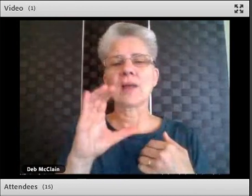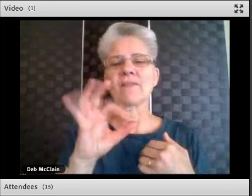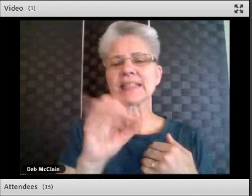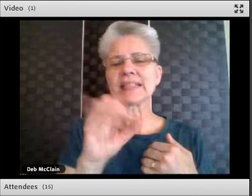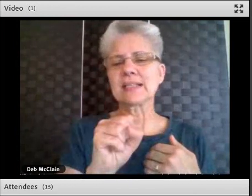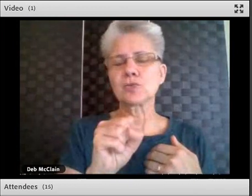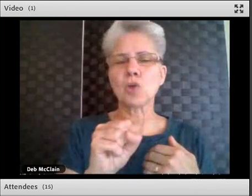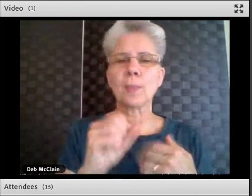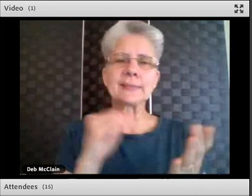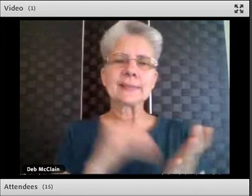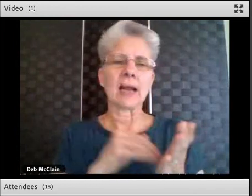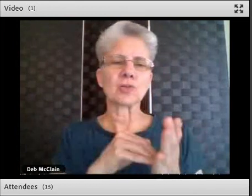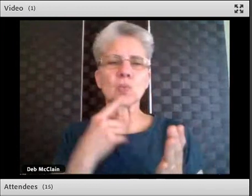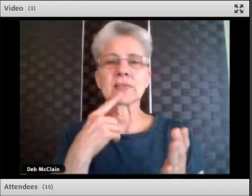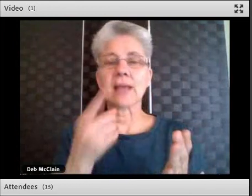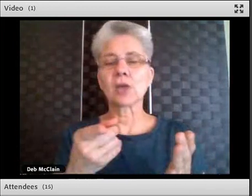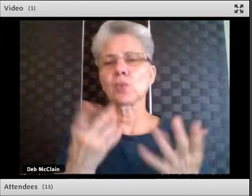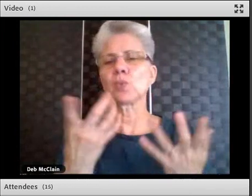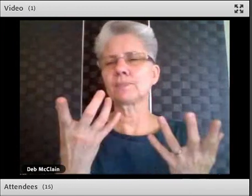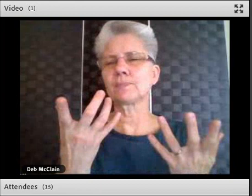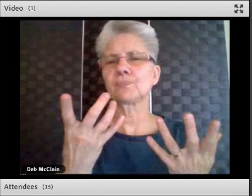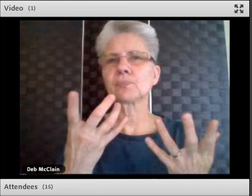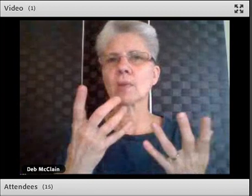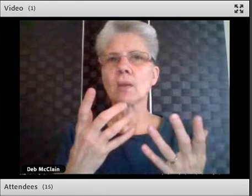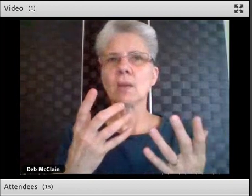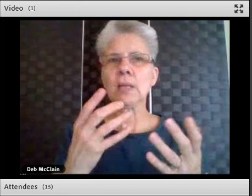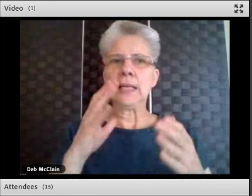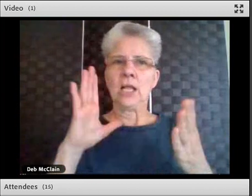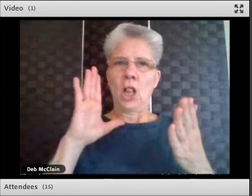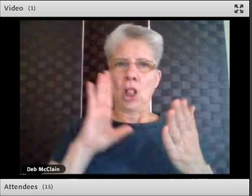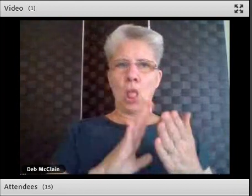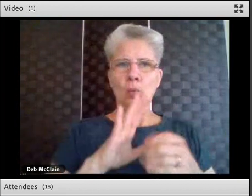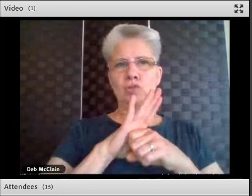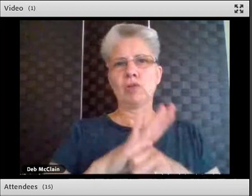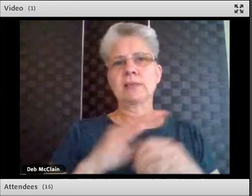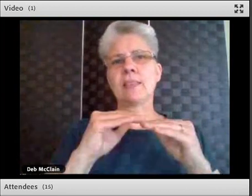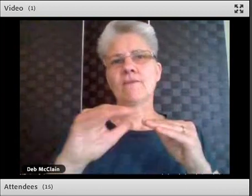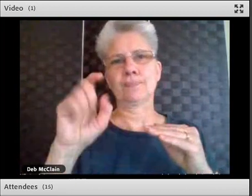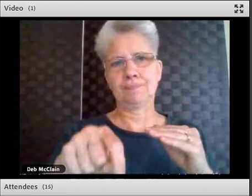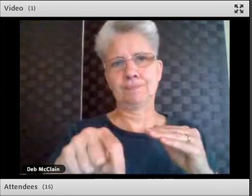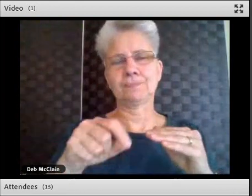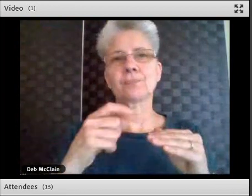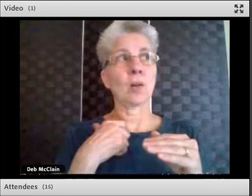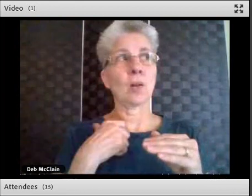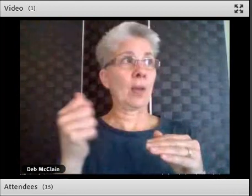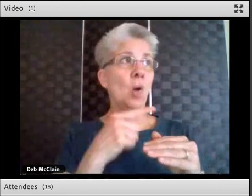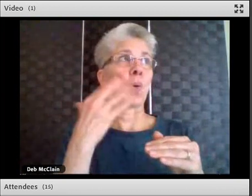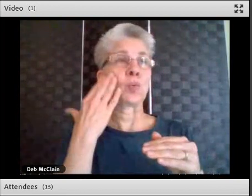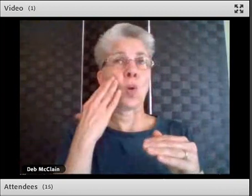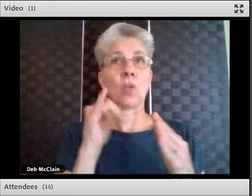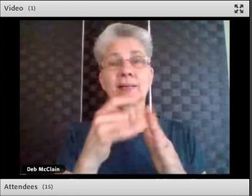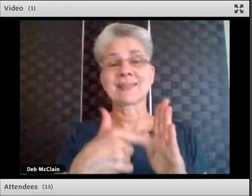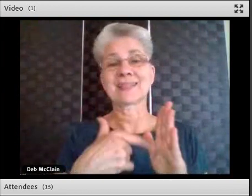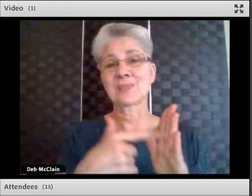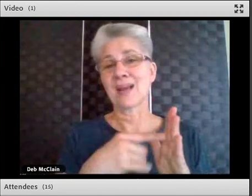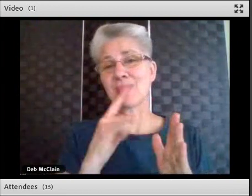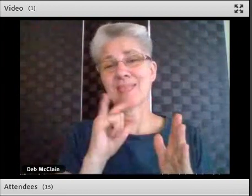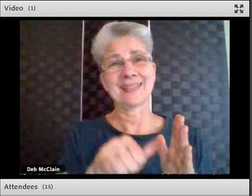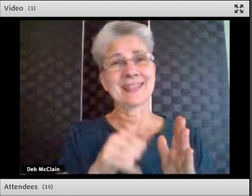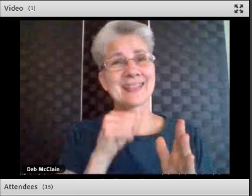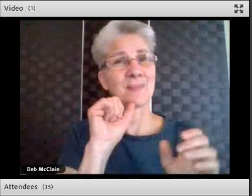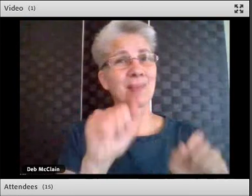syndrome, doctors will tell you lower your stress levels. And we all know that sometimes that is